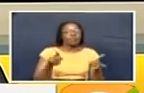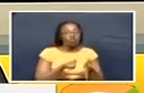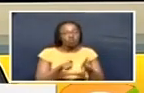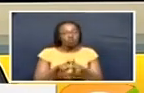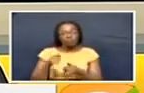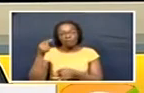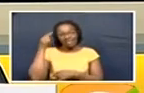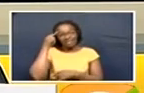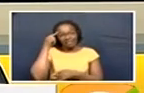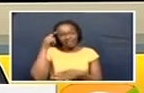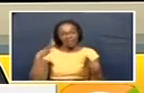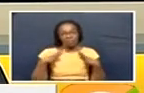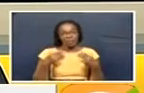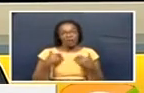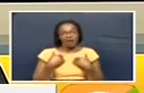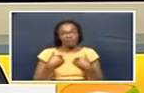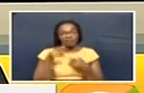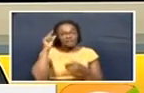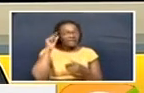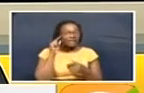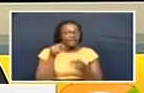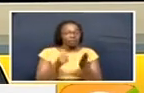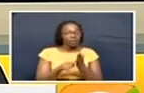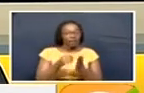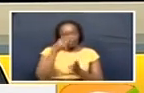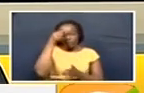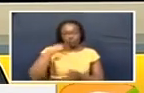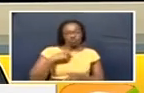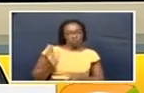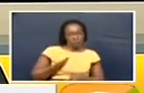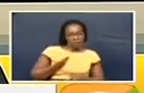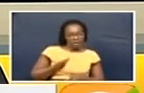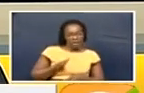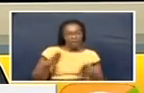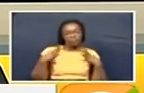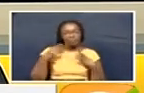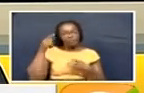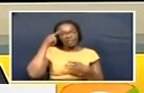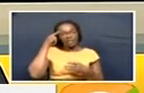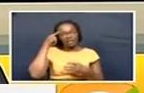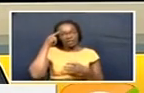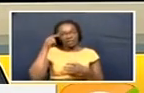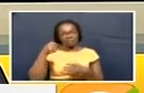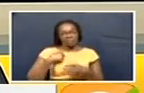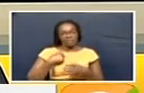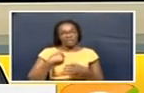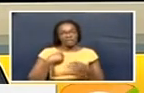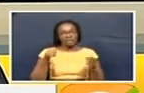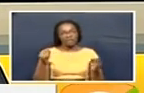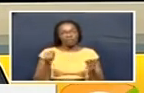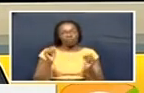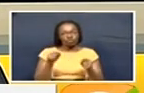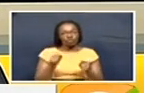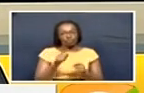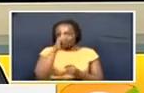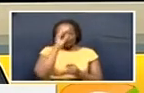sexist issue that's raised. Because I'm a woman, because I'm female, then maybe it's not expected that I would be able to do a serious campaign.